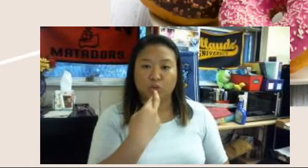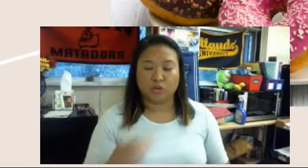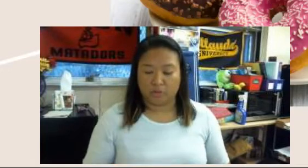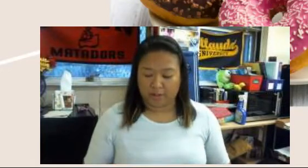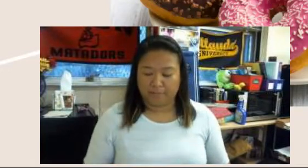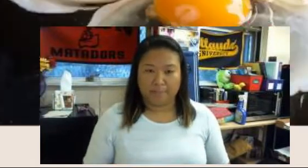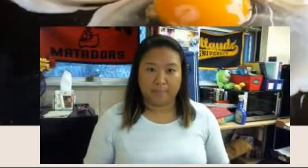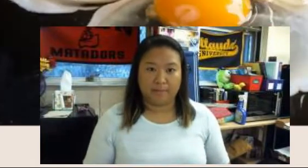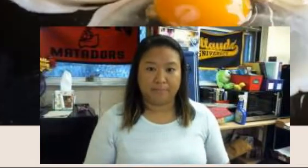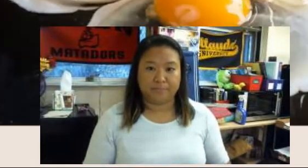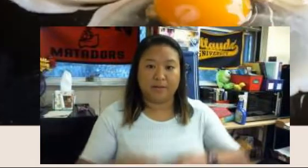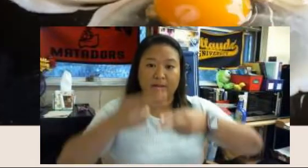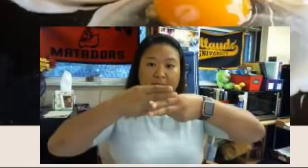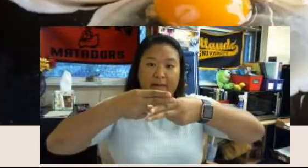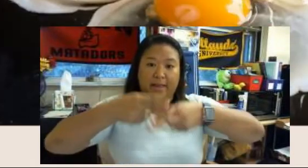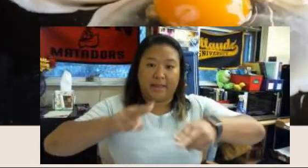Donut.